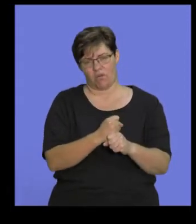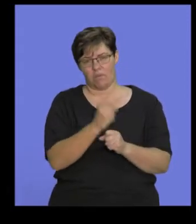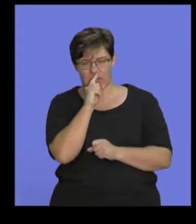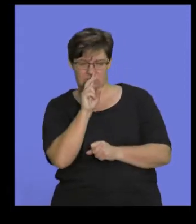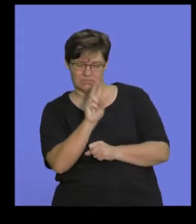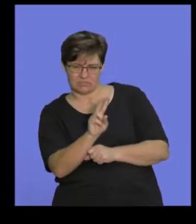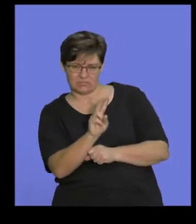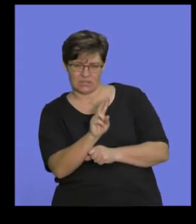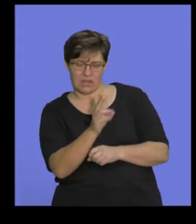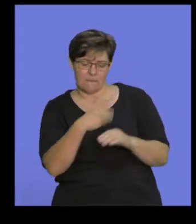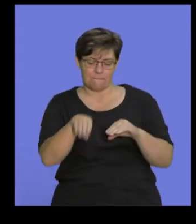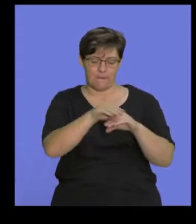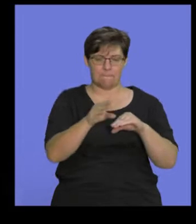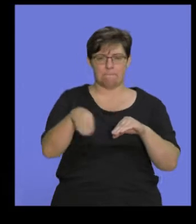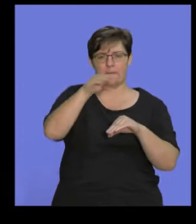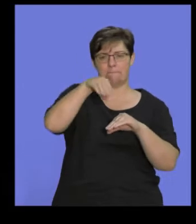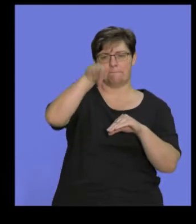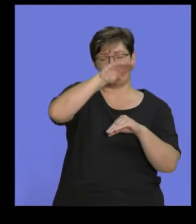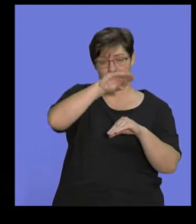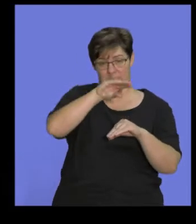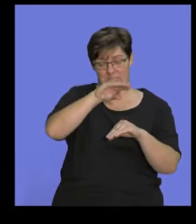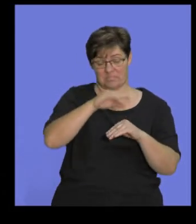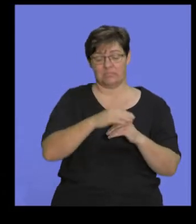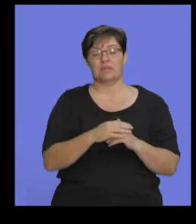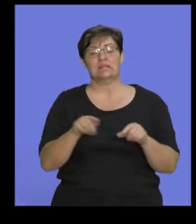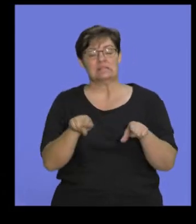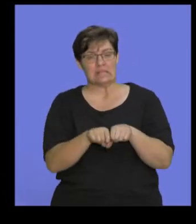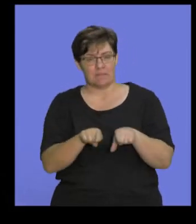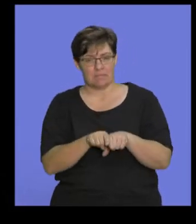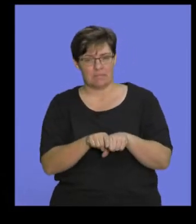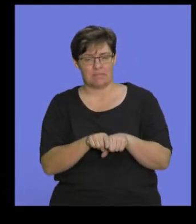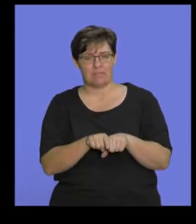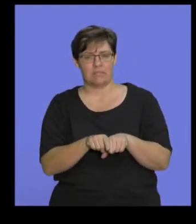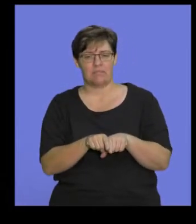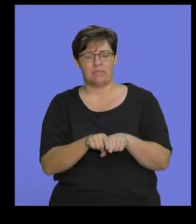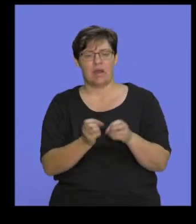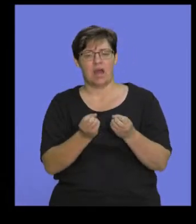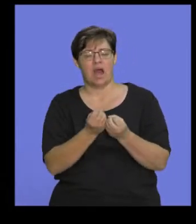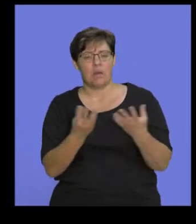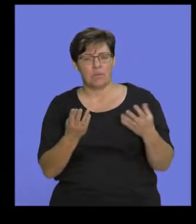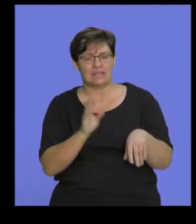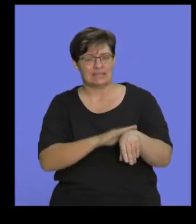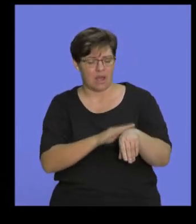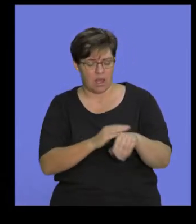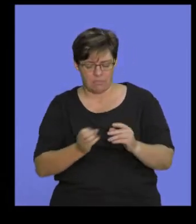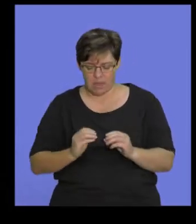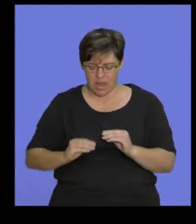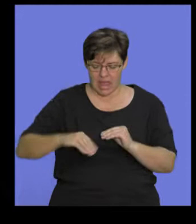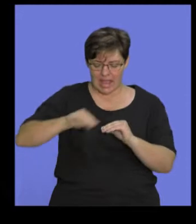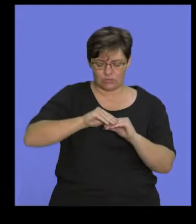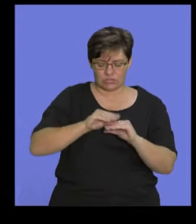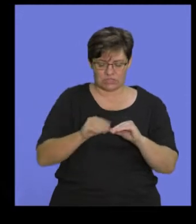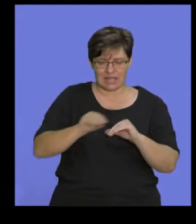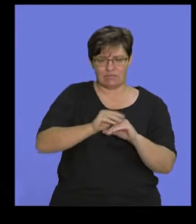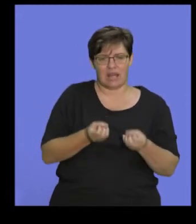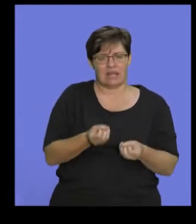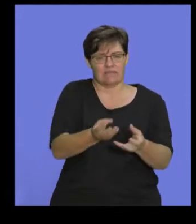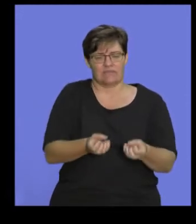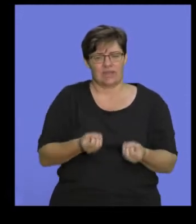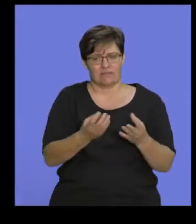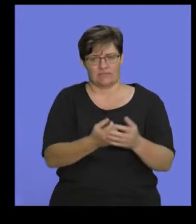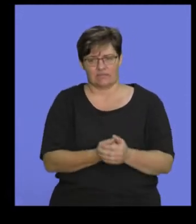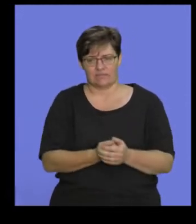factor in the compounding period. And then we also have number of times interest is earned. So look at what this